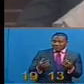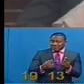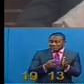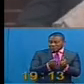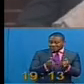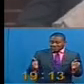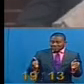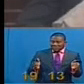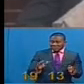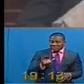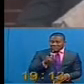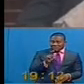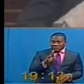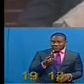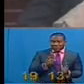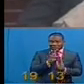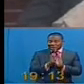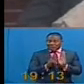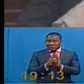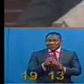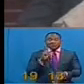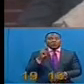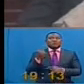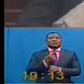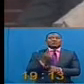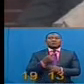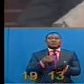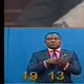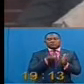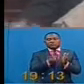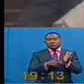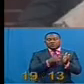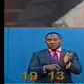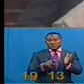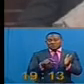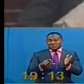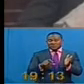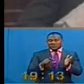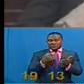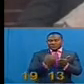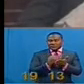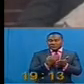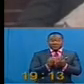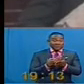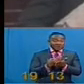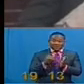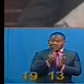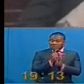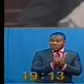time frame of 24 hours, as stipulated in Section 15(1) of the Financial Administration